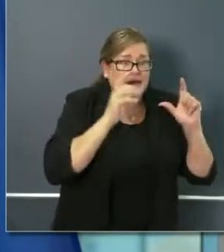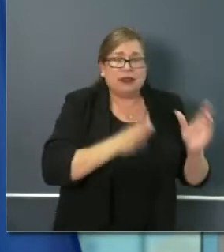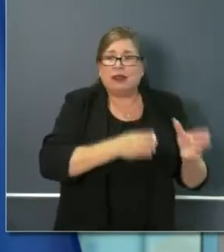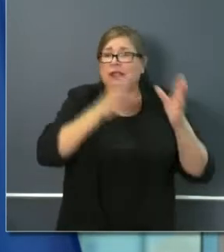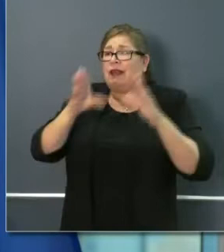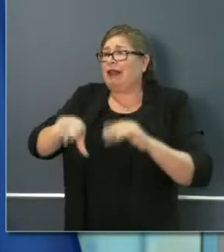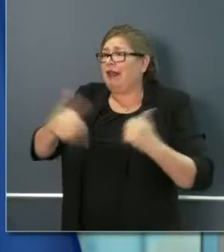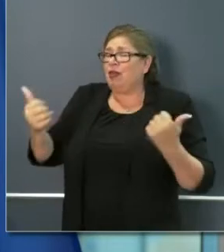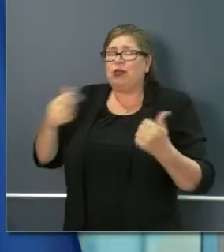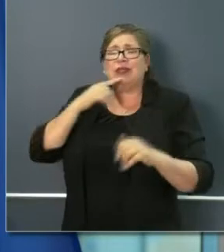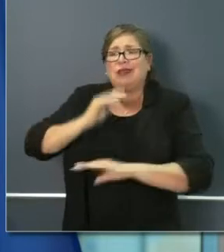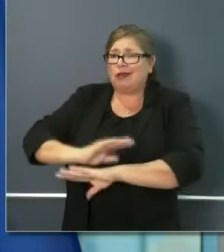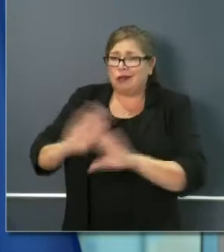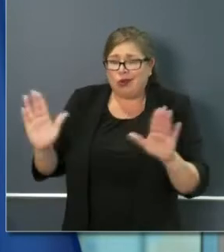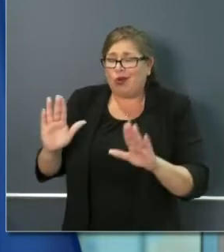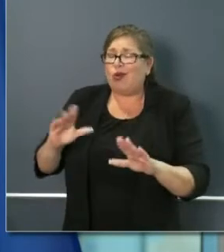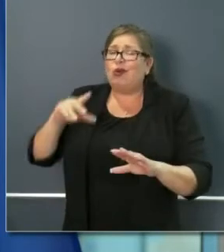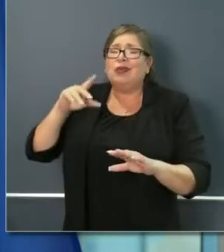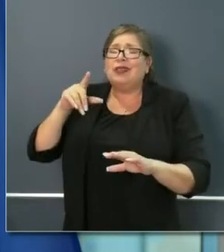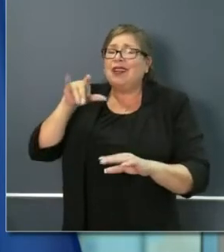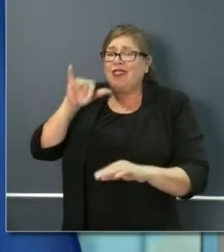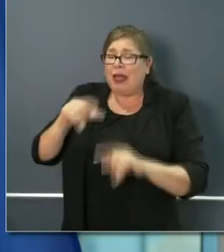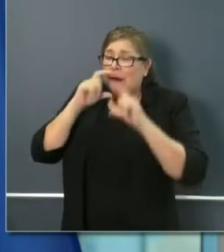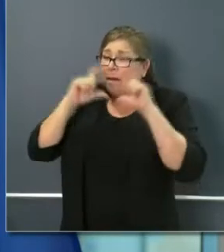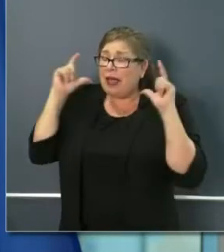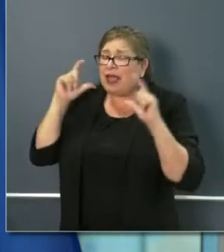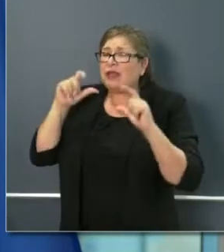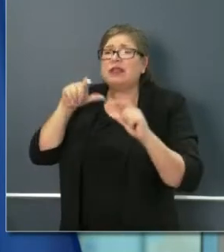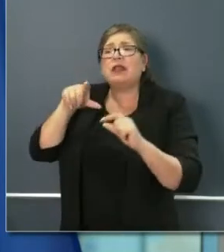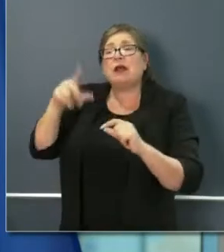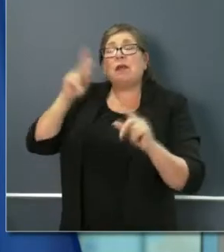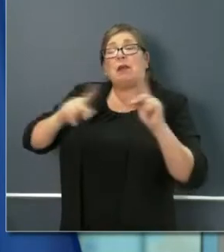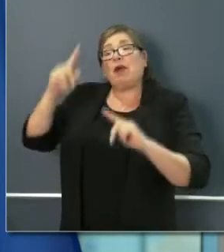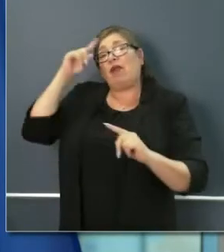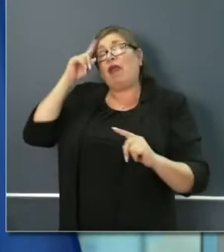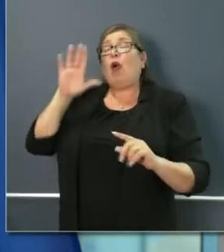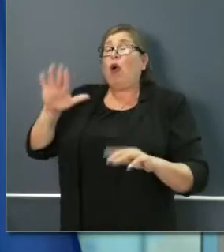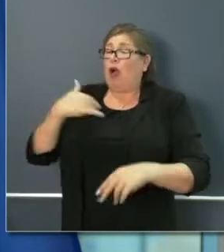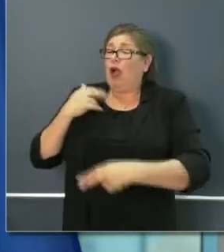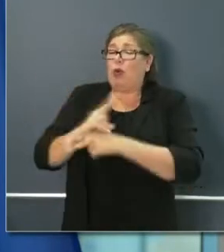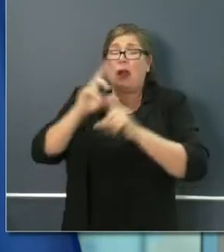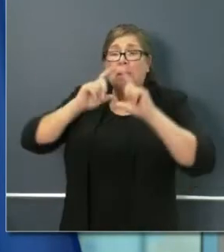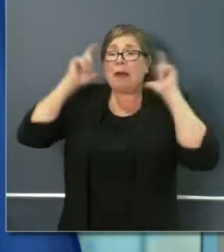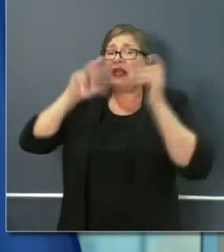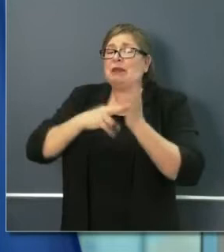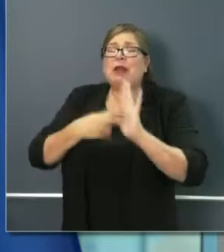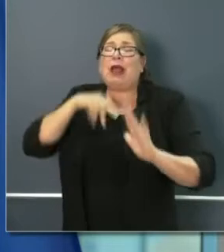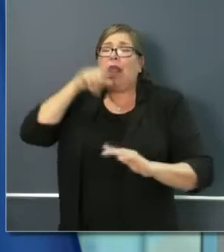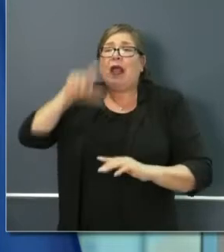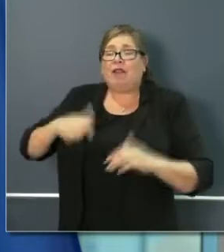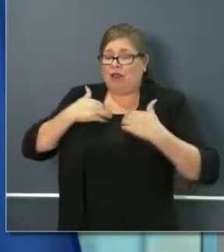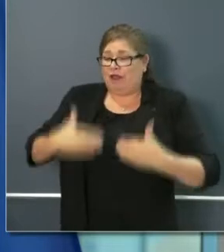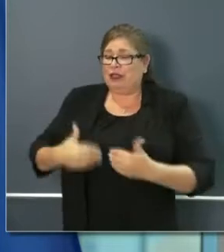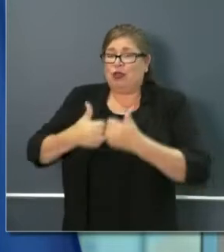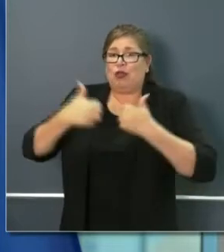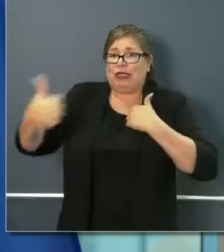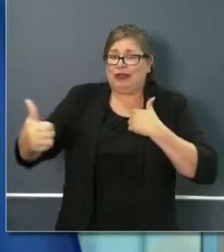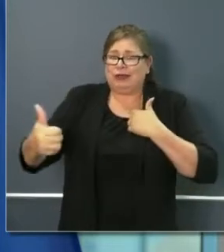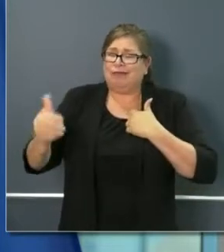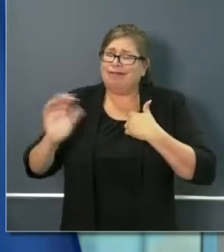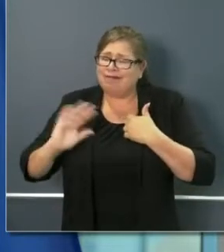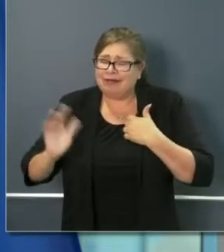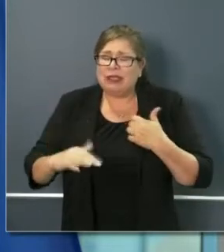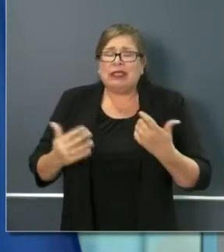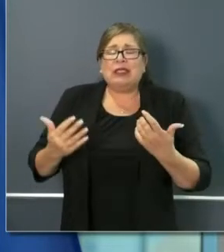physical distancing, which it is not, and that it could create a sense that it is and may reduce